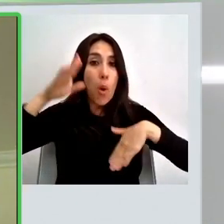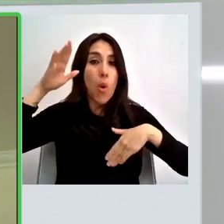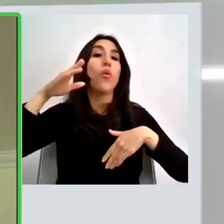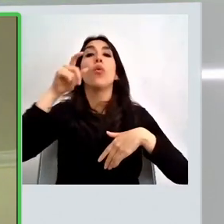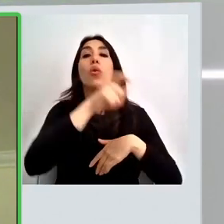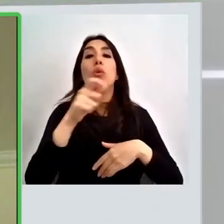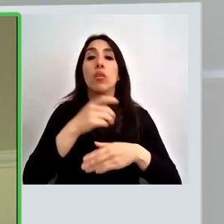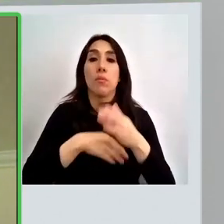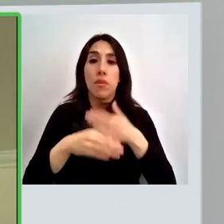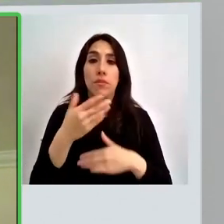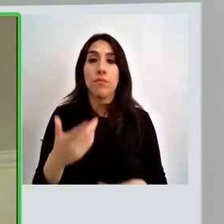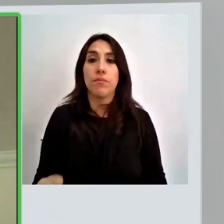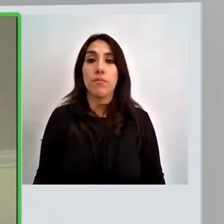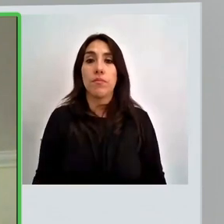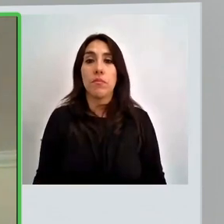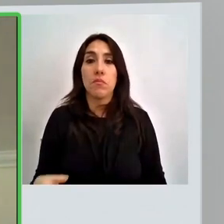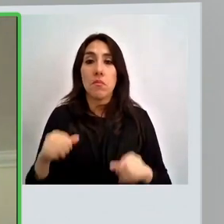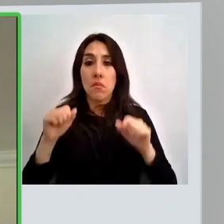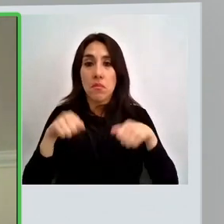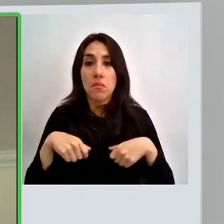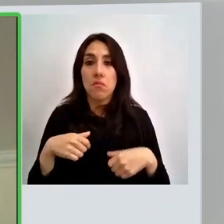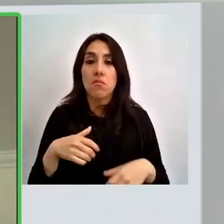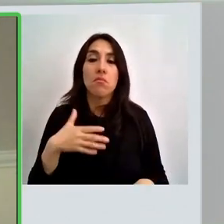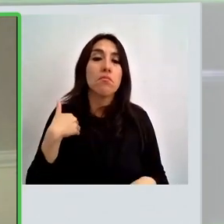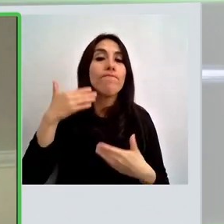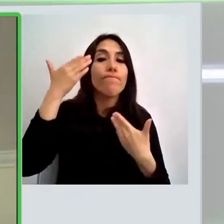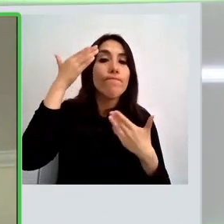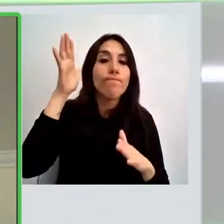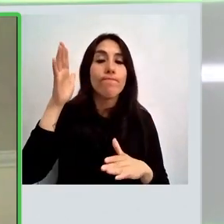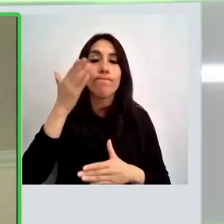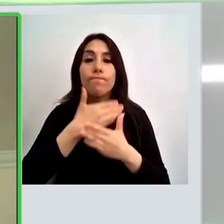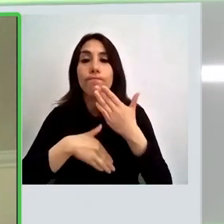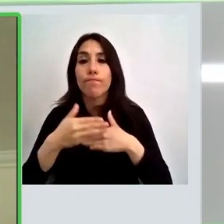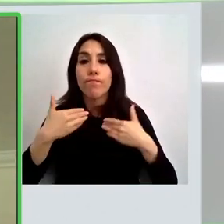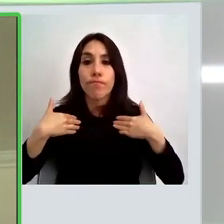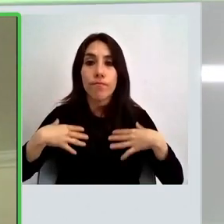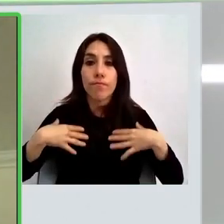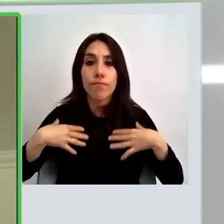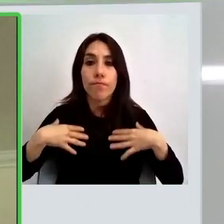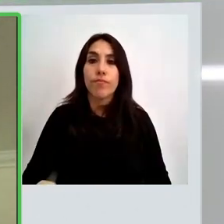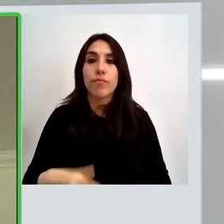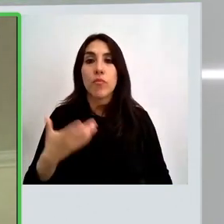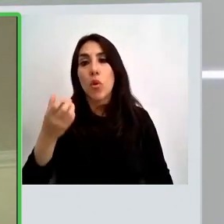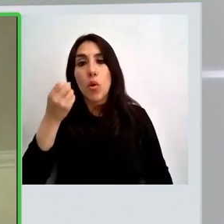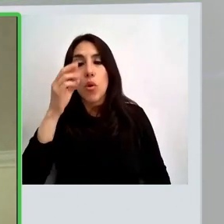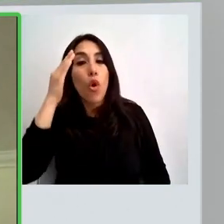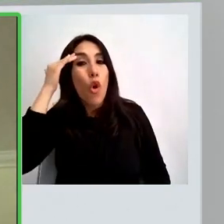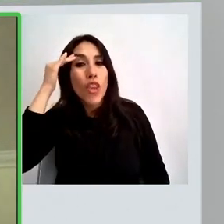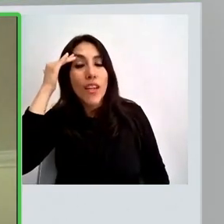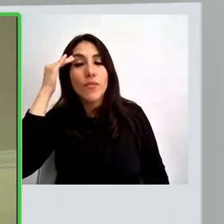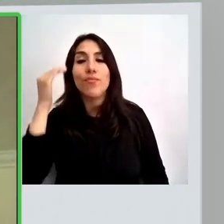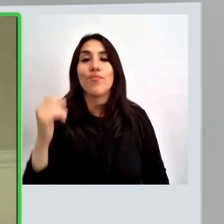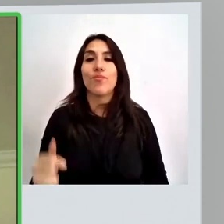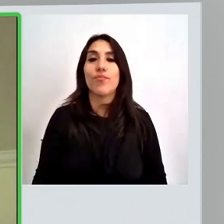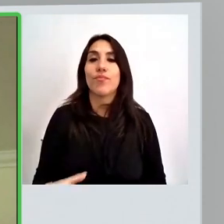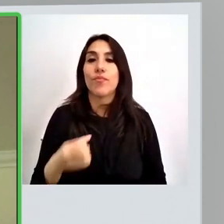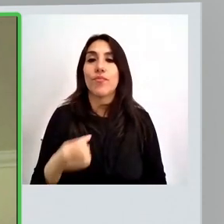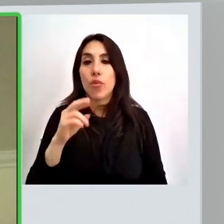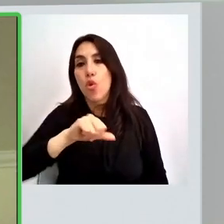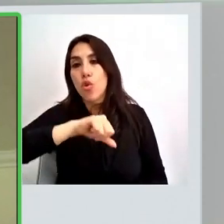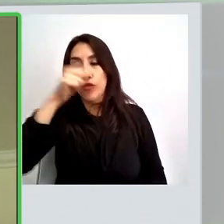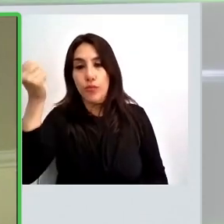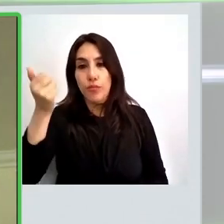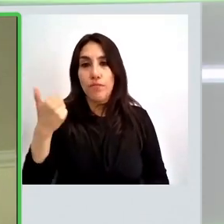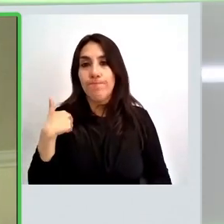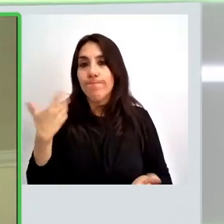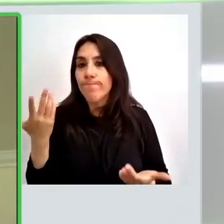a physical or a combination, who could actually do work from home